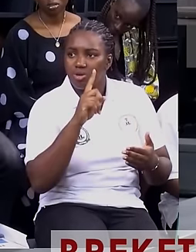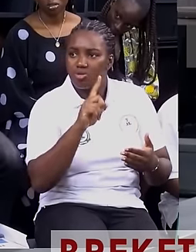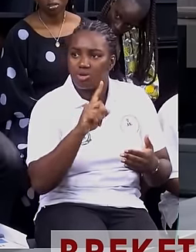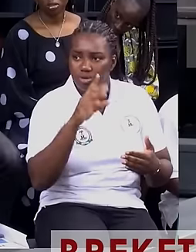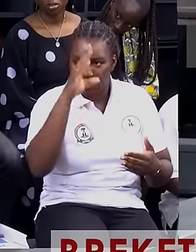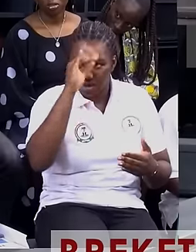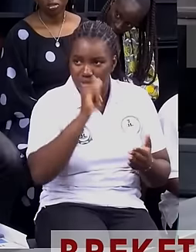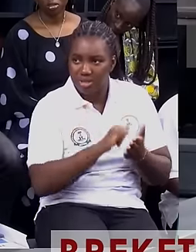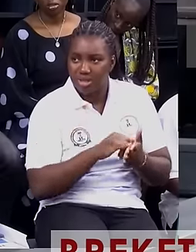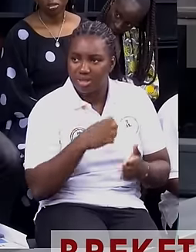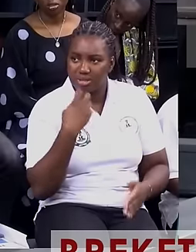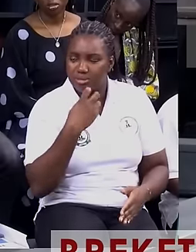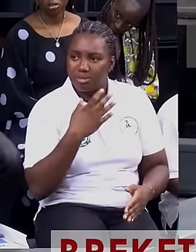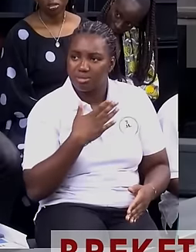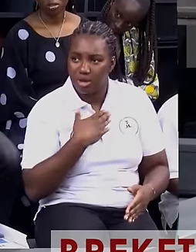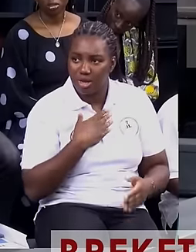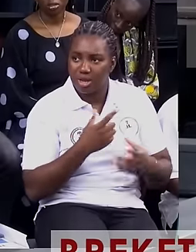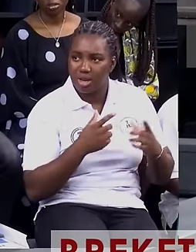my language, they told him